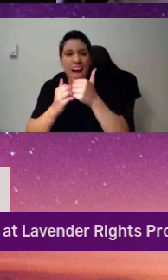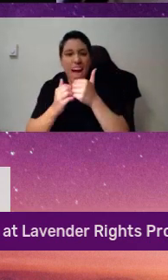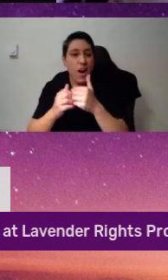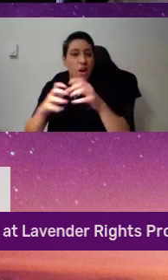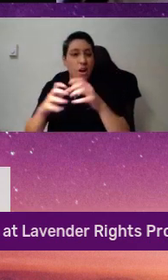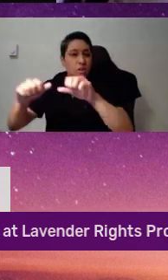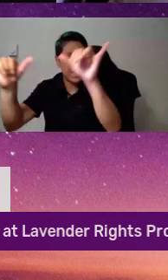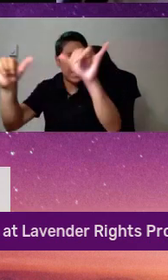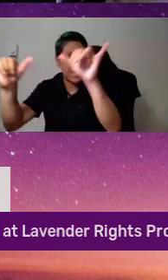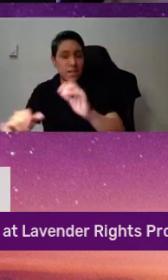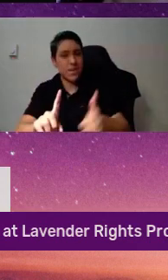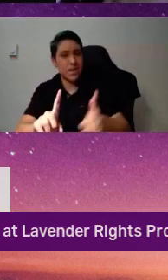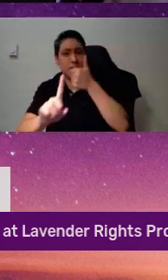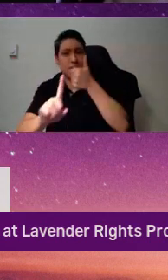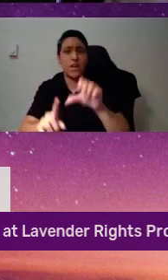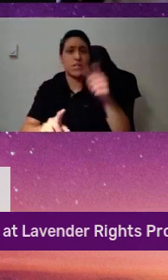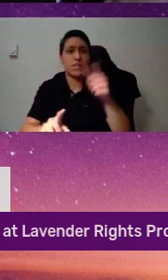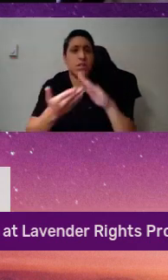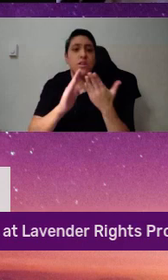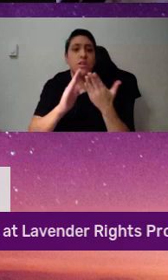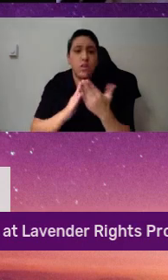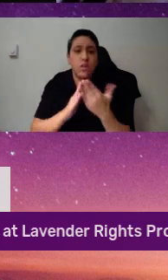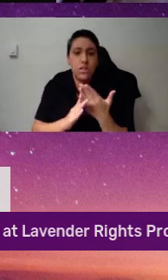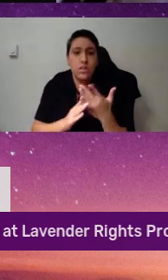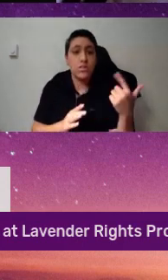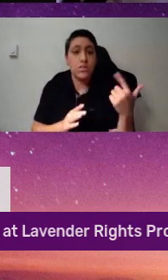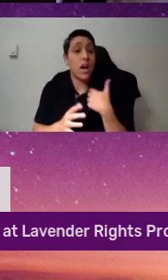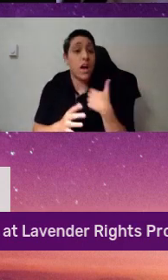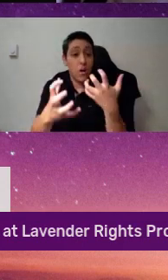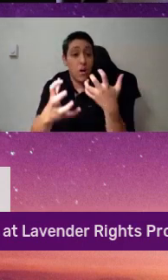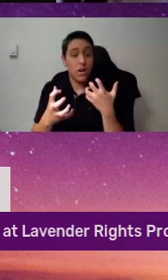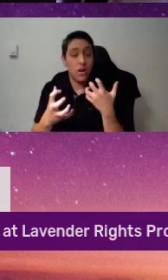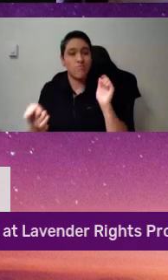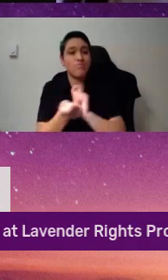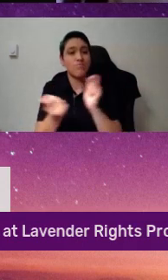And I would just like to, address